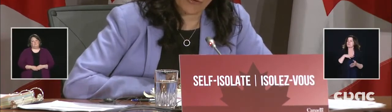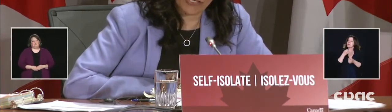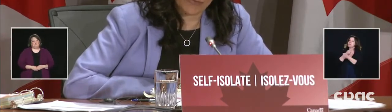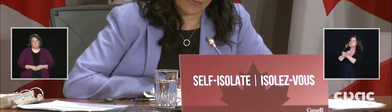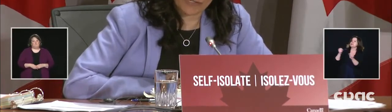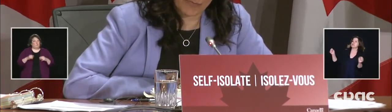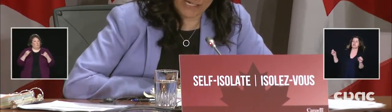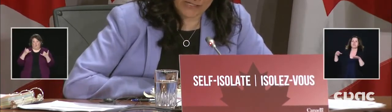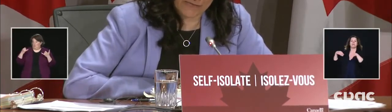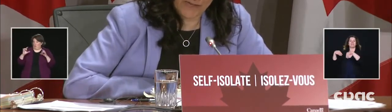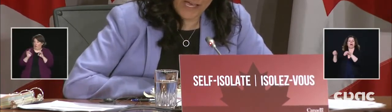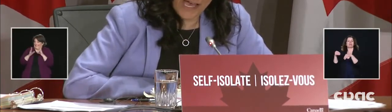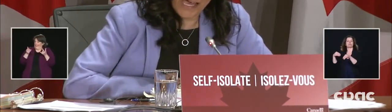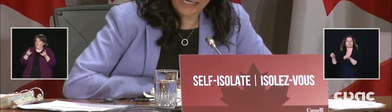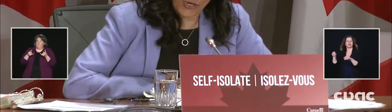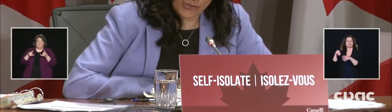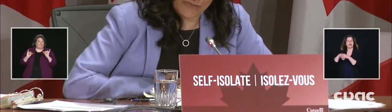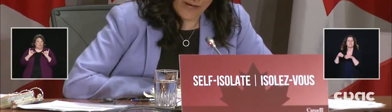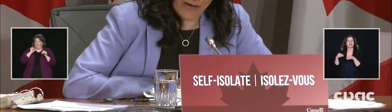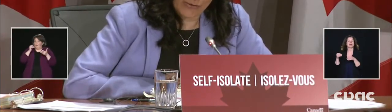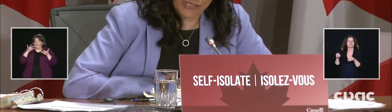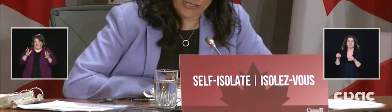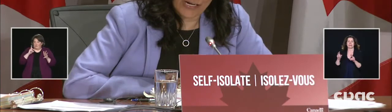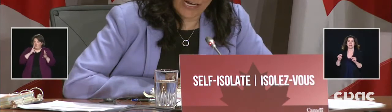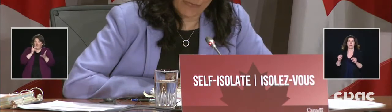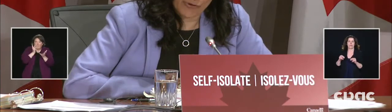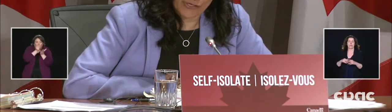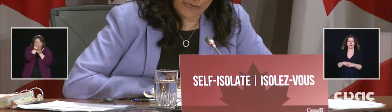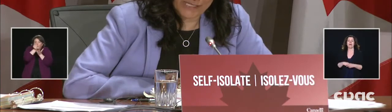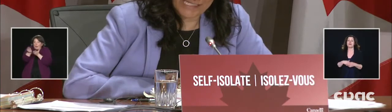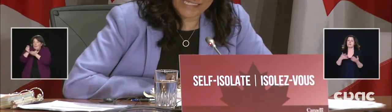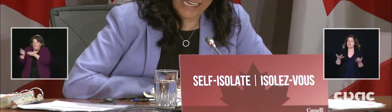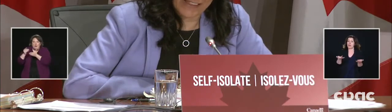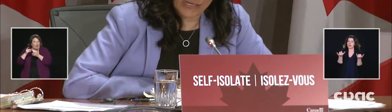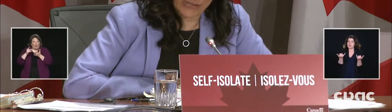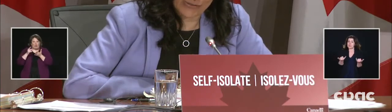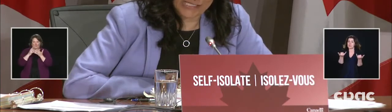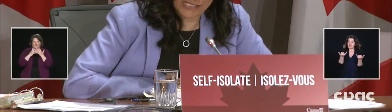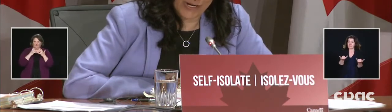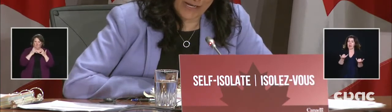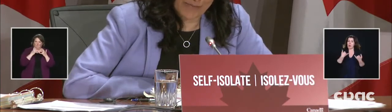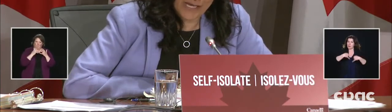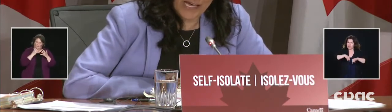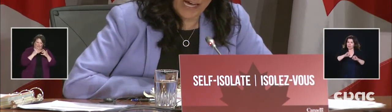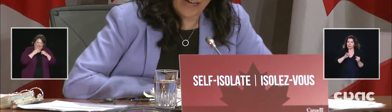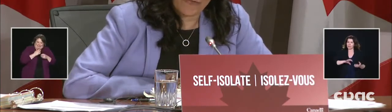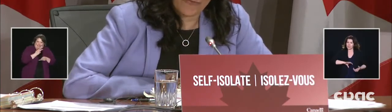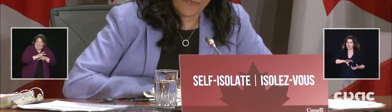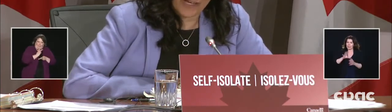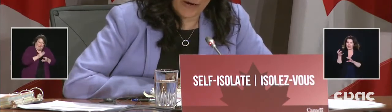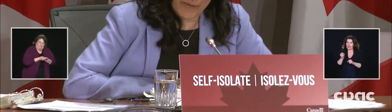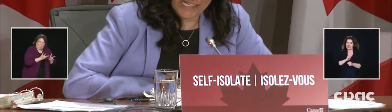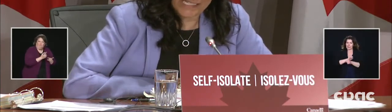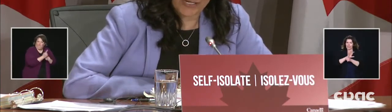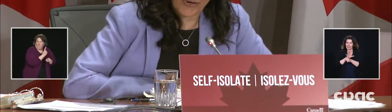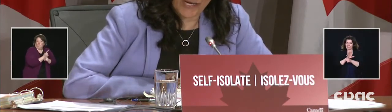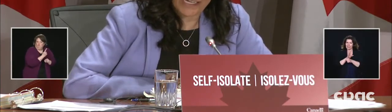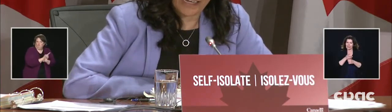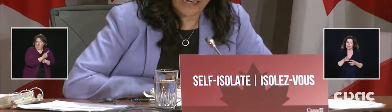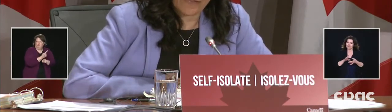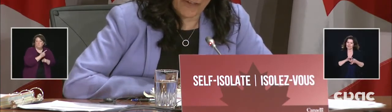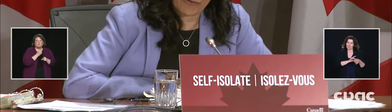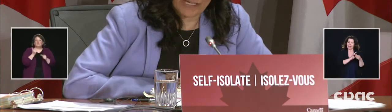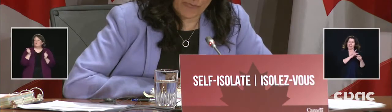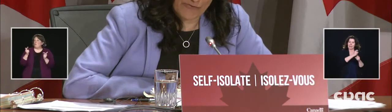from a procurement perspective. And all of our procurements at the current time are based